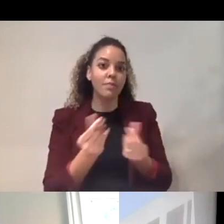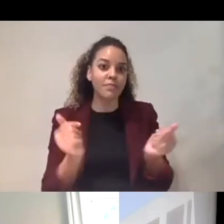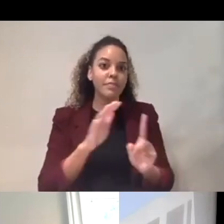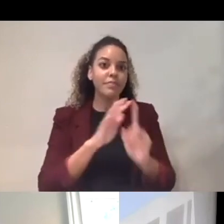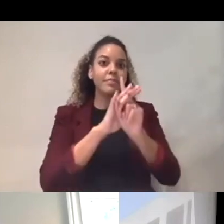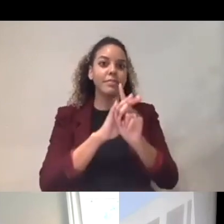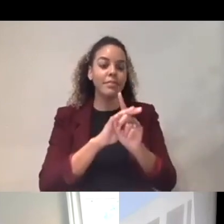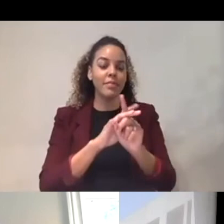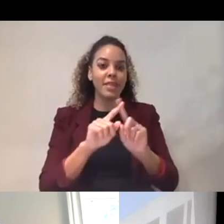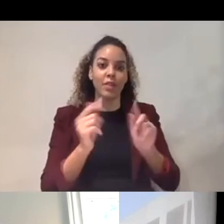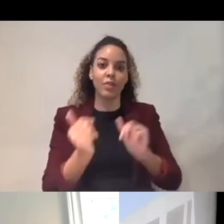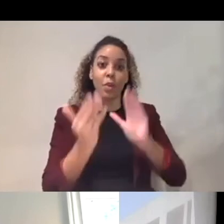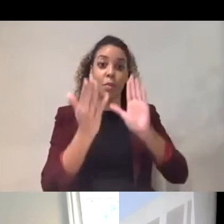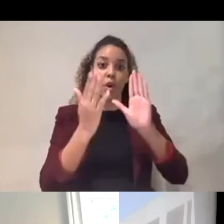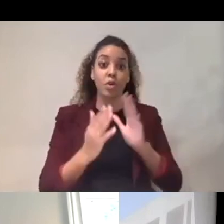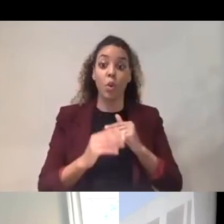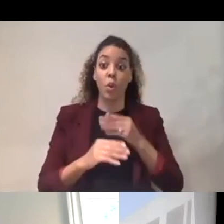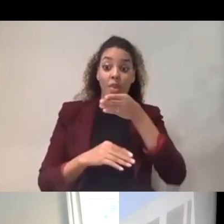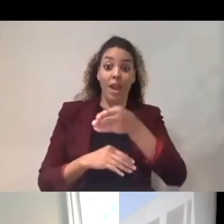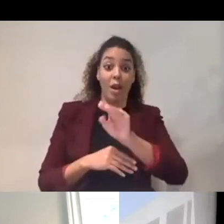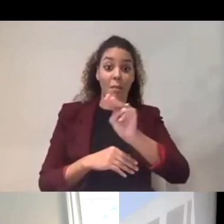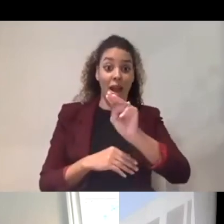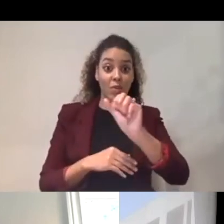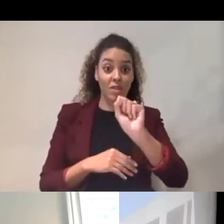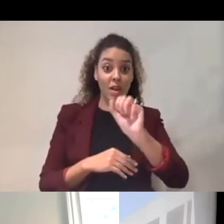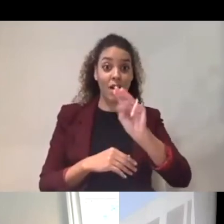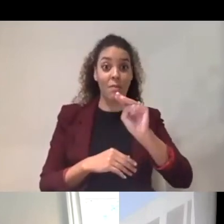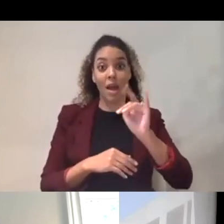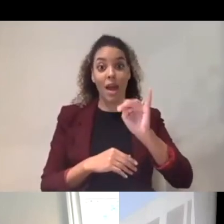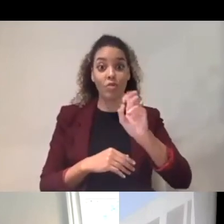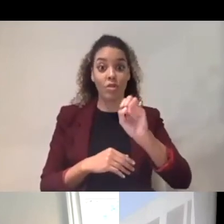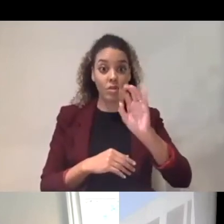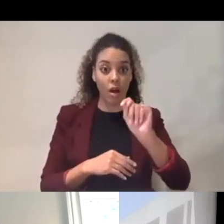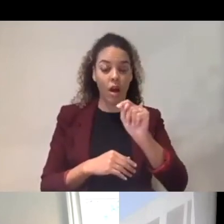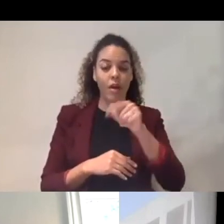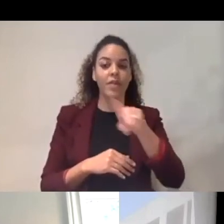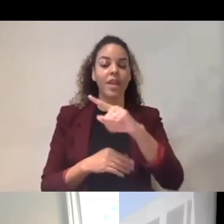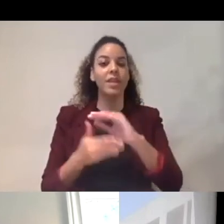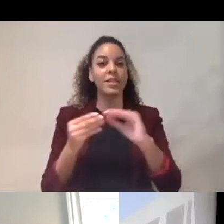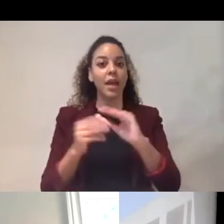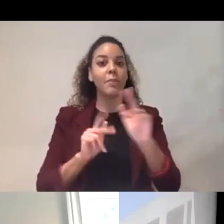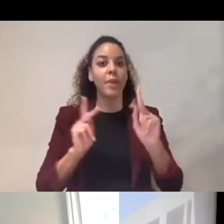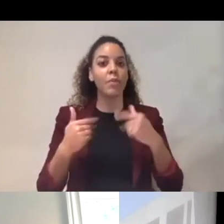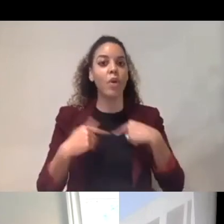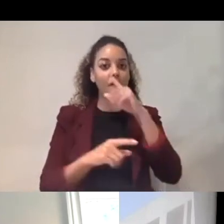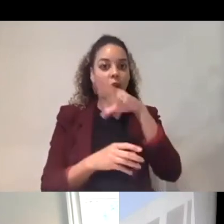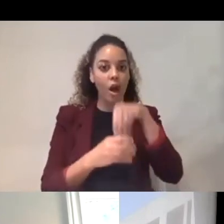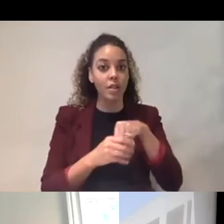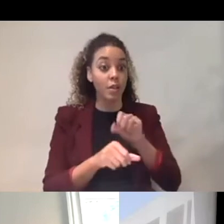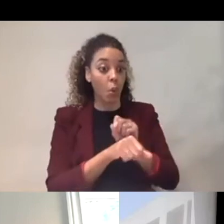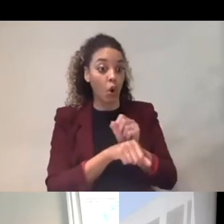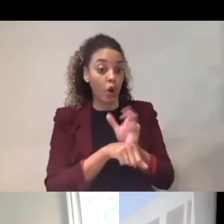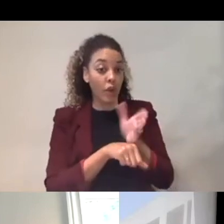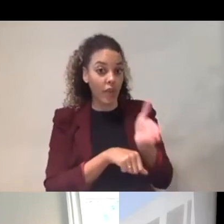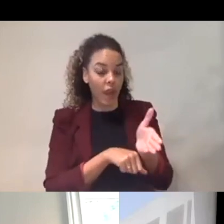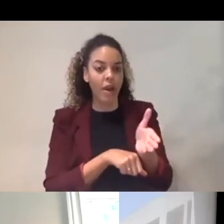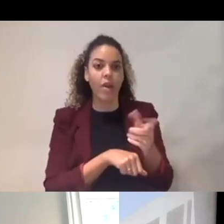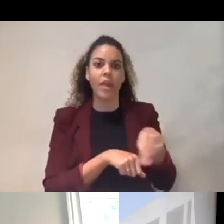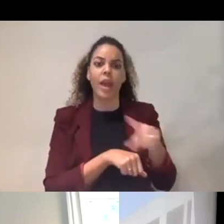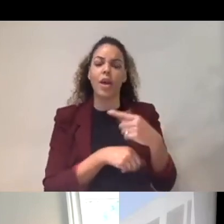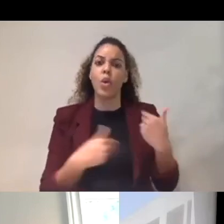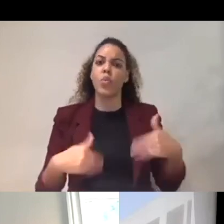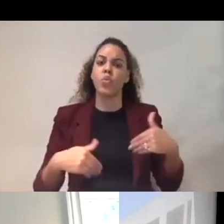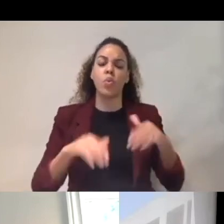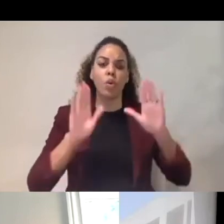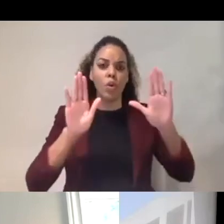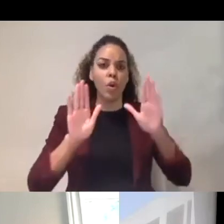the employees with autism there did do that and added tremendous value and brought in solutions